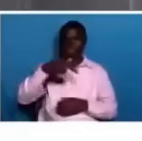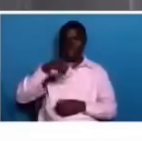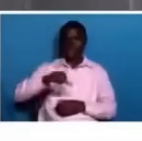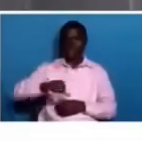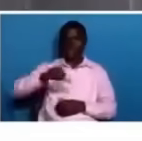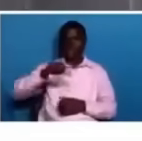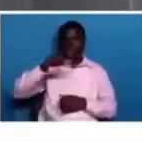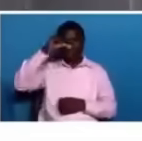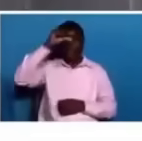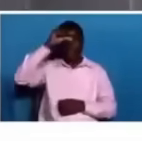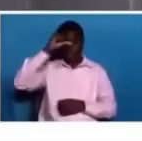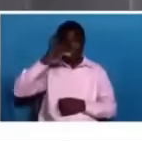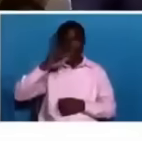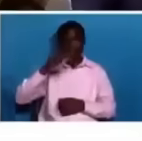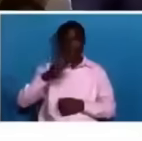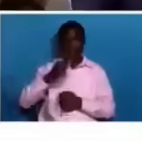is